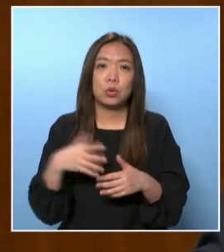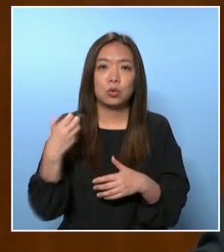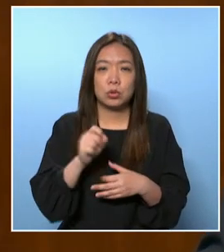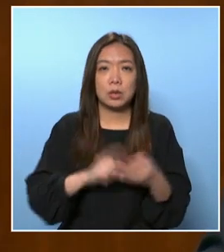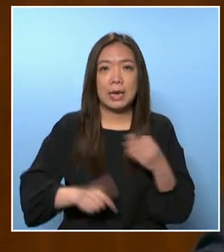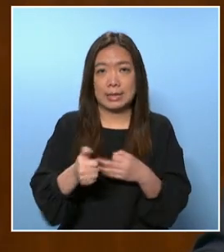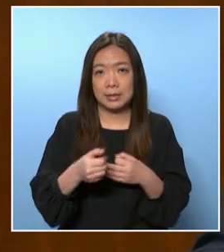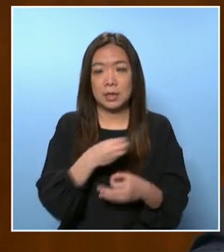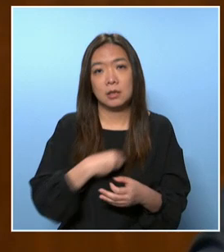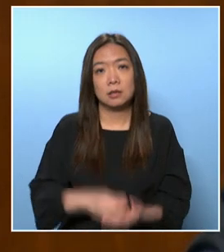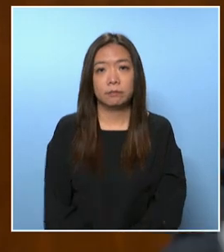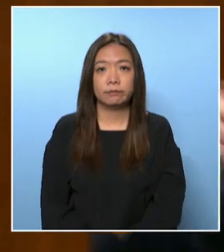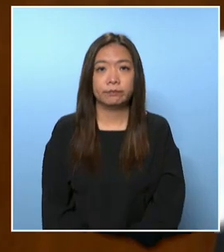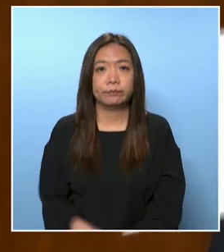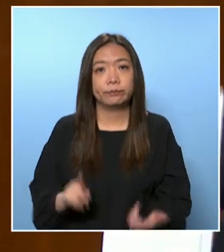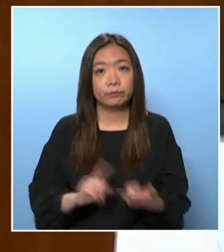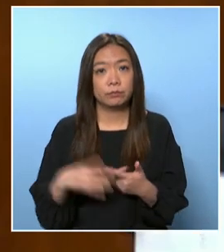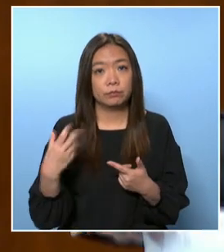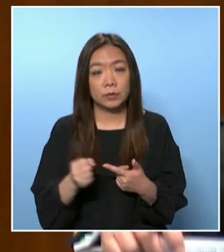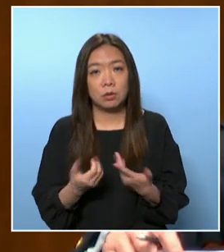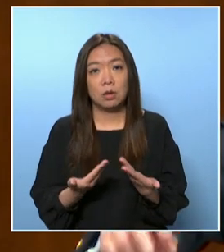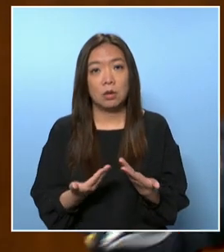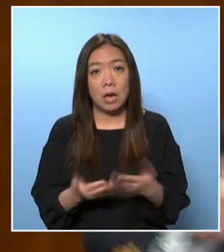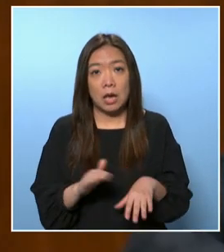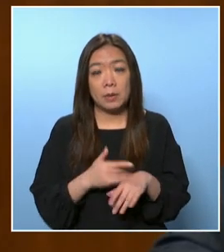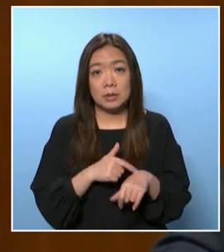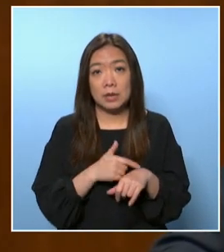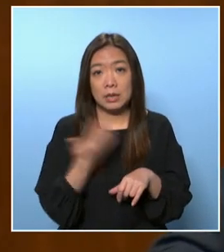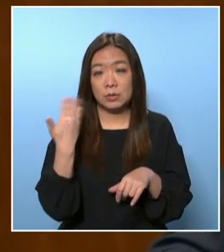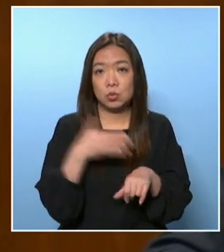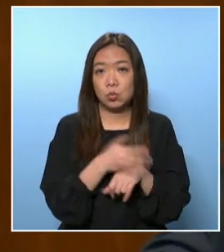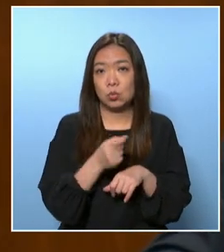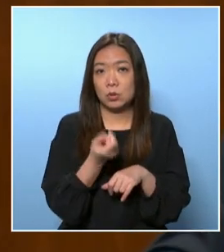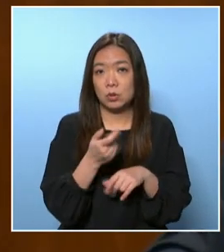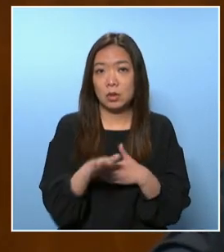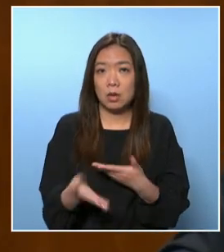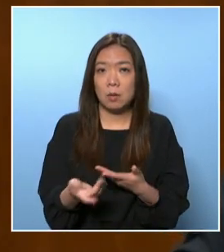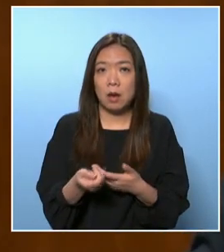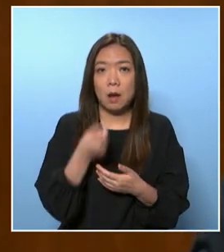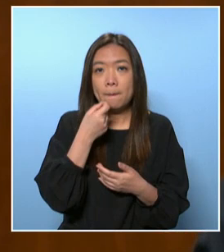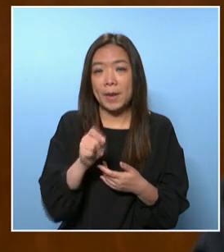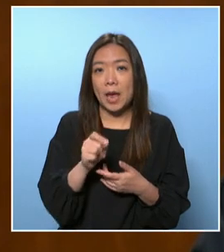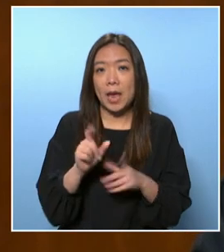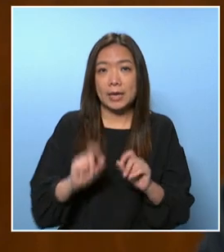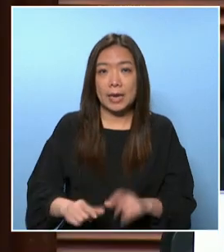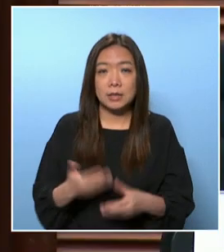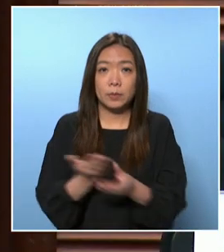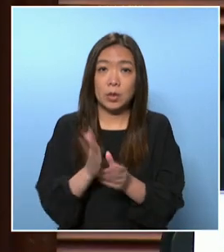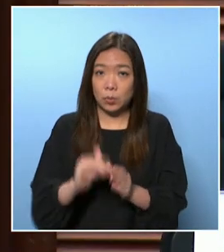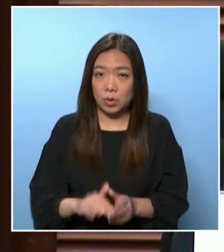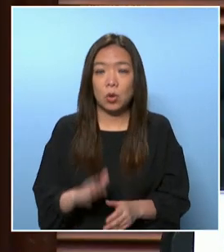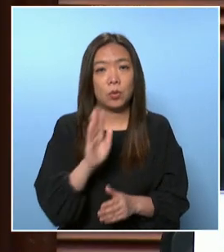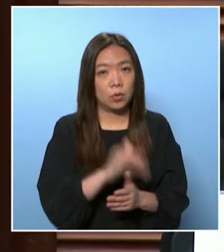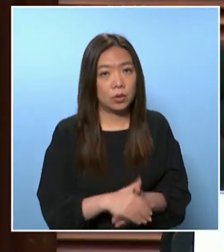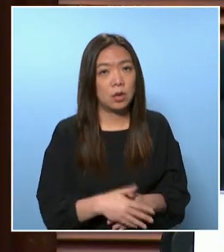and also Dr. Doris J., Chairperson, HA Clinical Ethics Committee. We've gone over the time a little bit. Can you make it